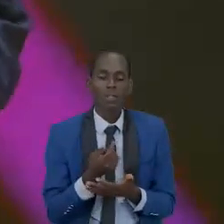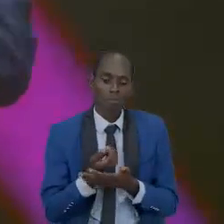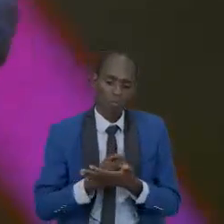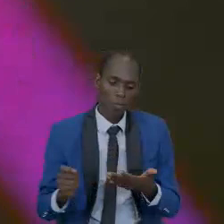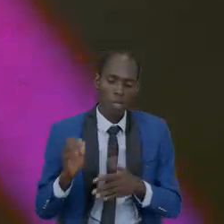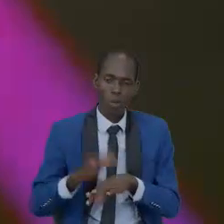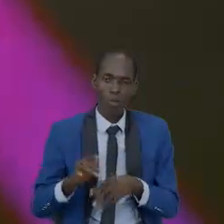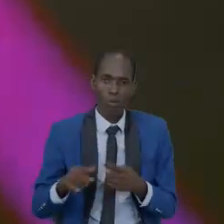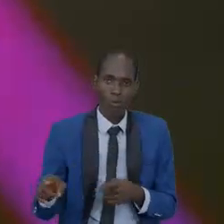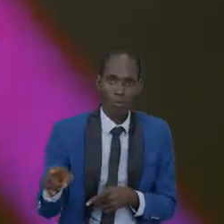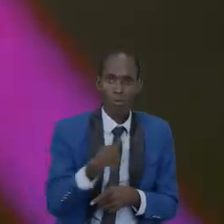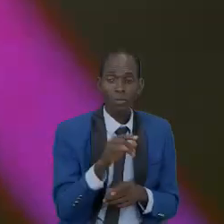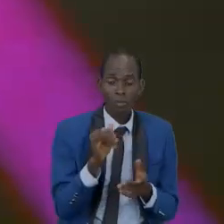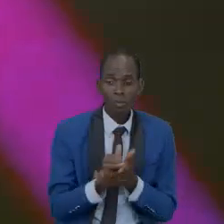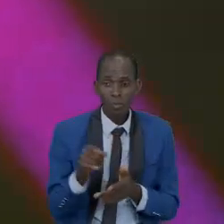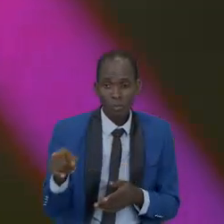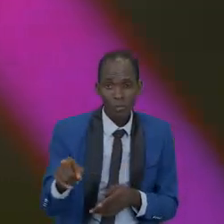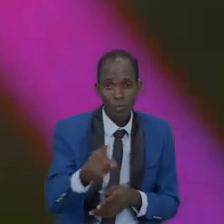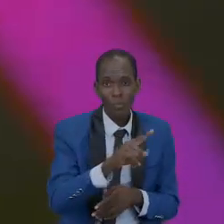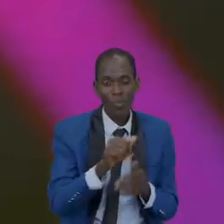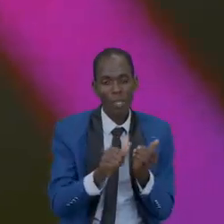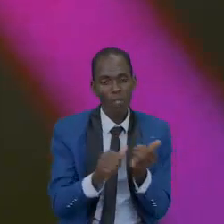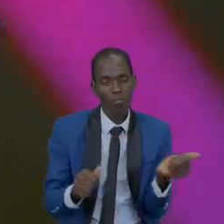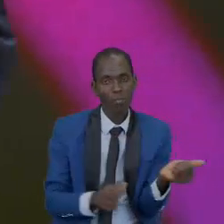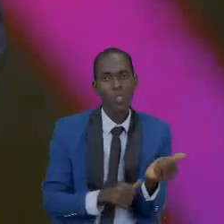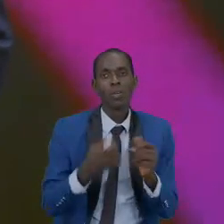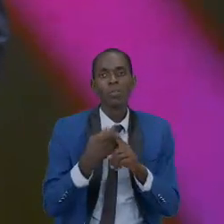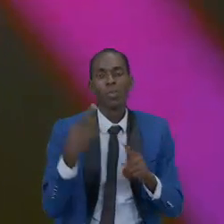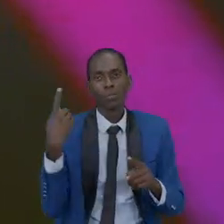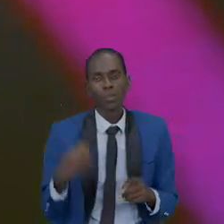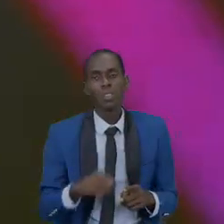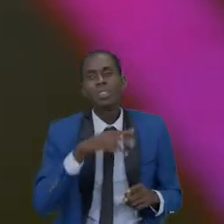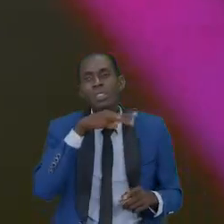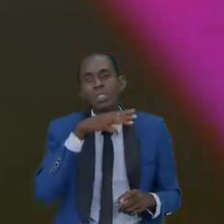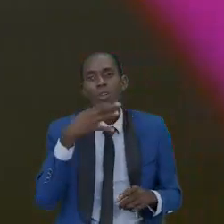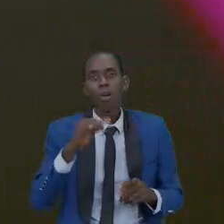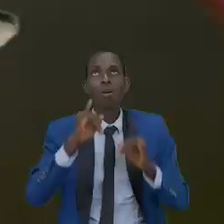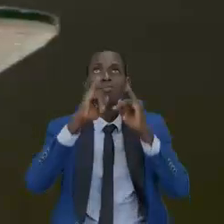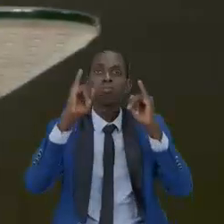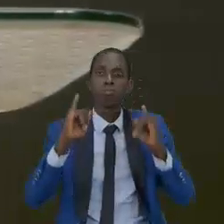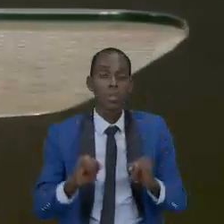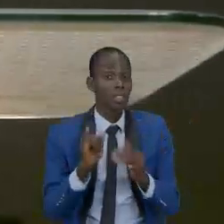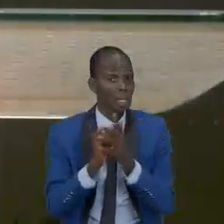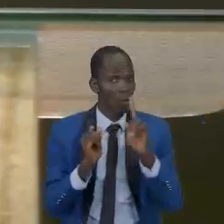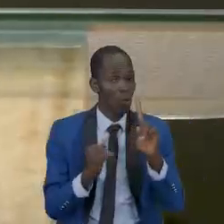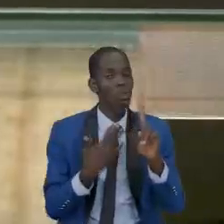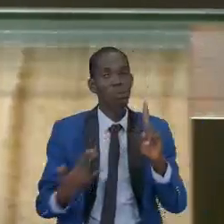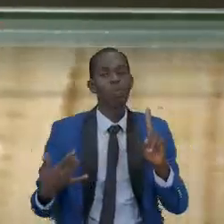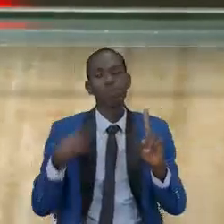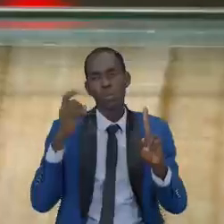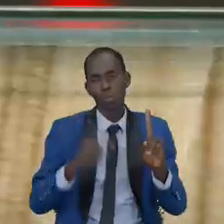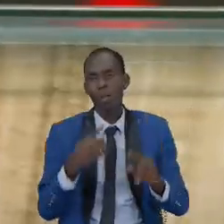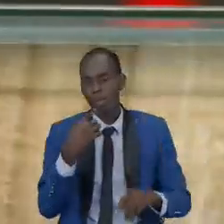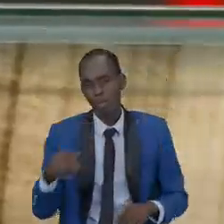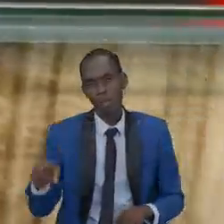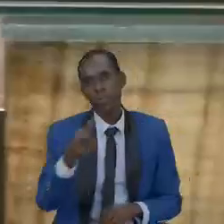that they abstain from the pollution of idols. That one, we need to tell them, now